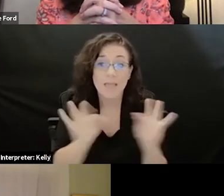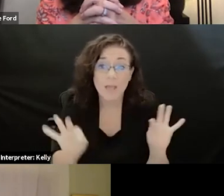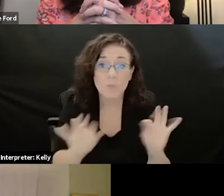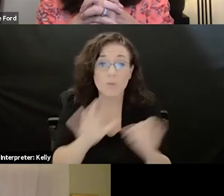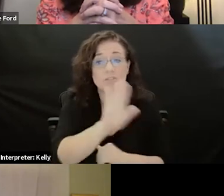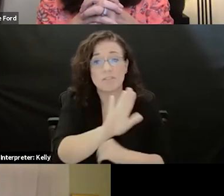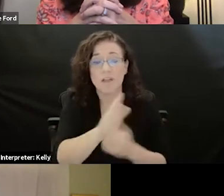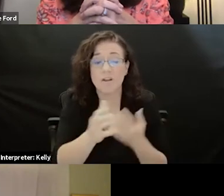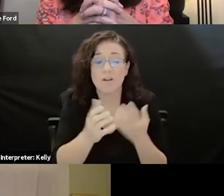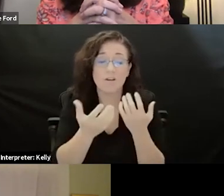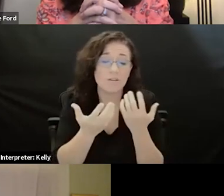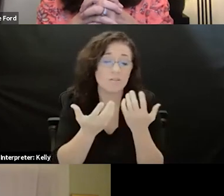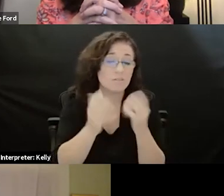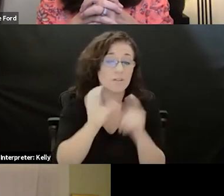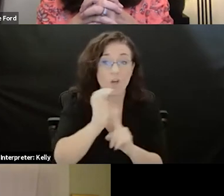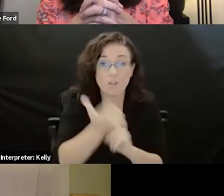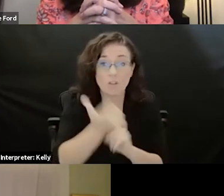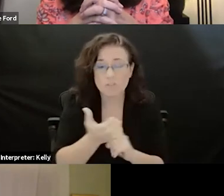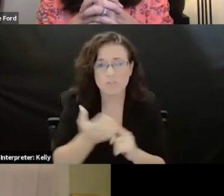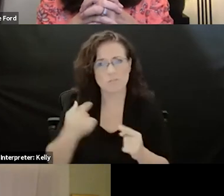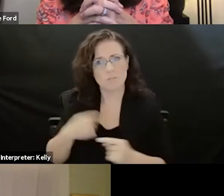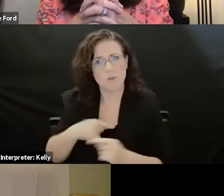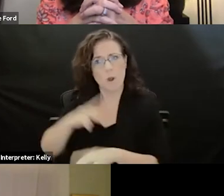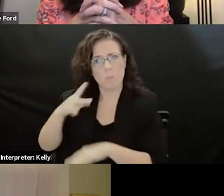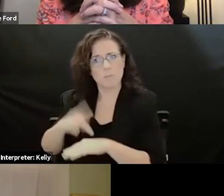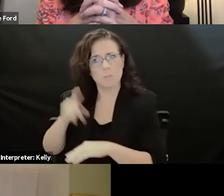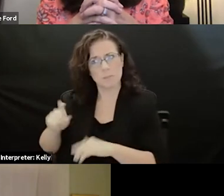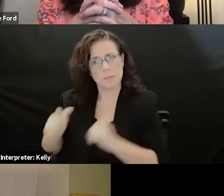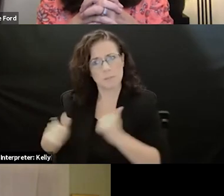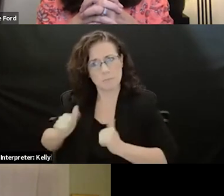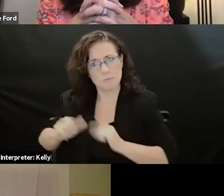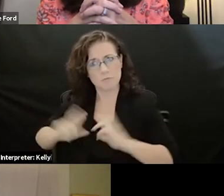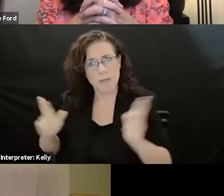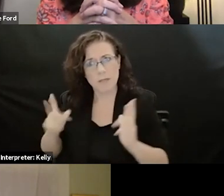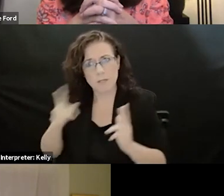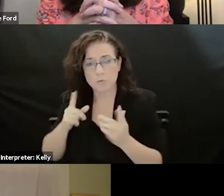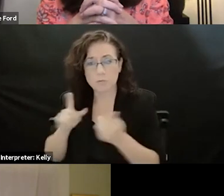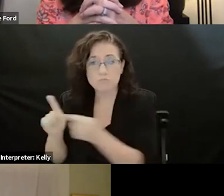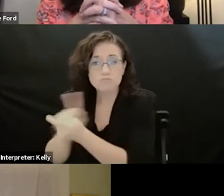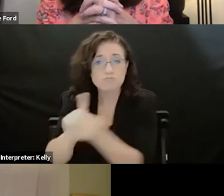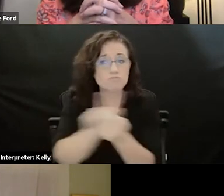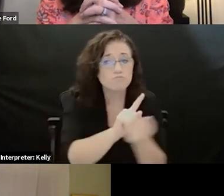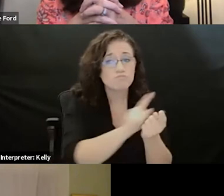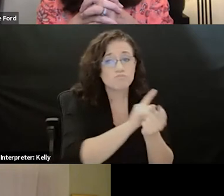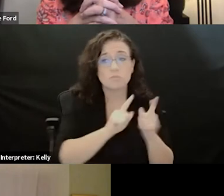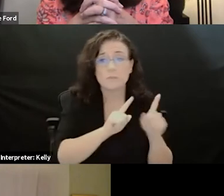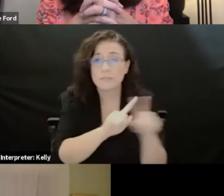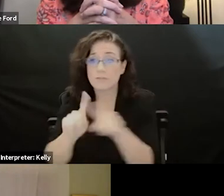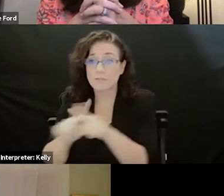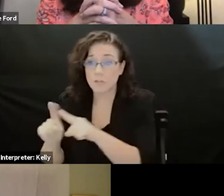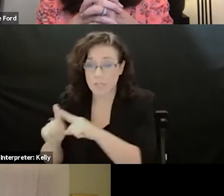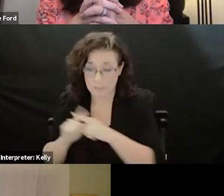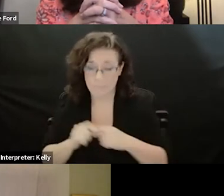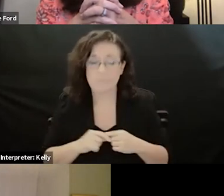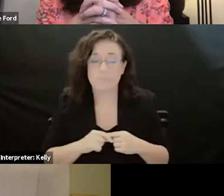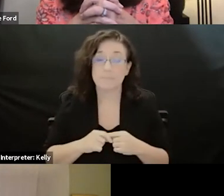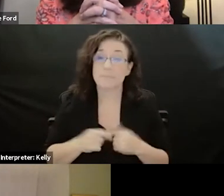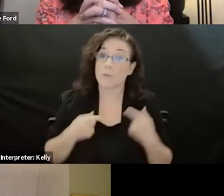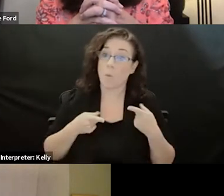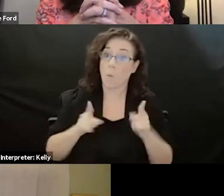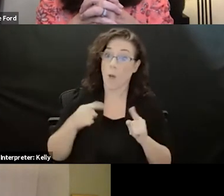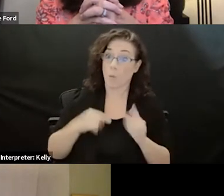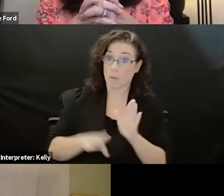equipped to do that and lastly board members i just want to say that in developing our communication strategy we